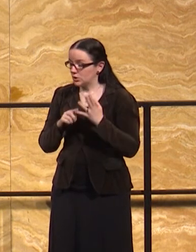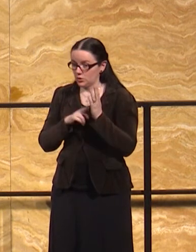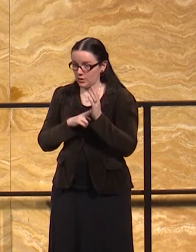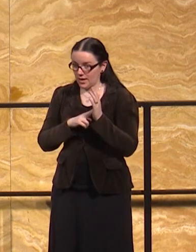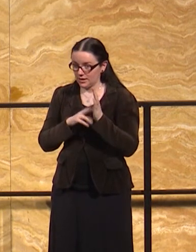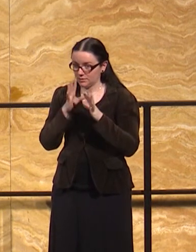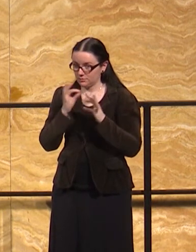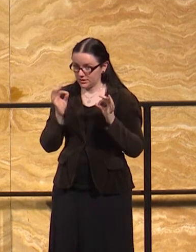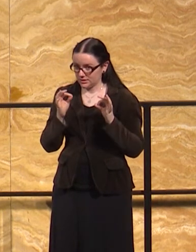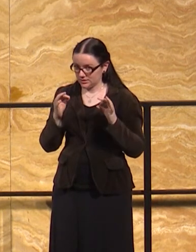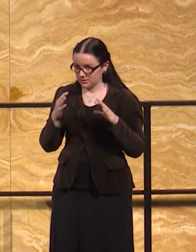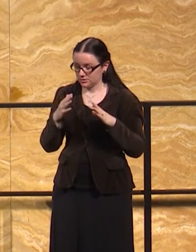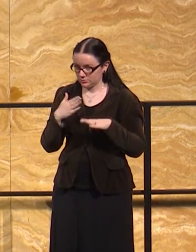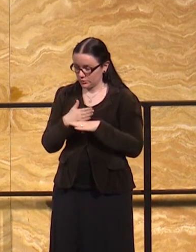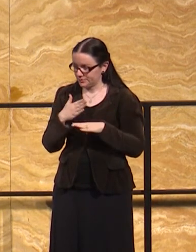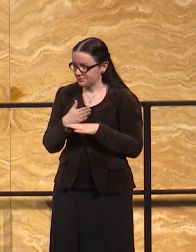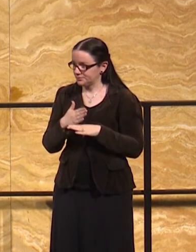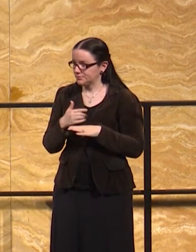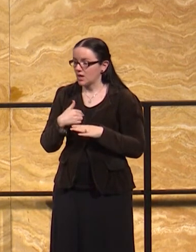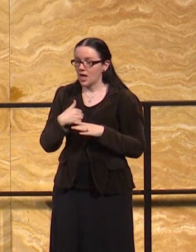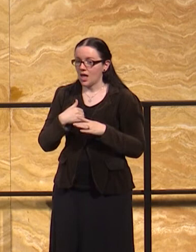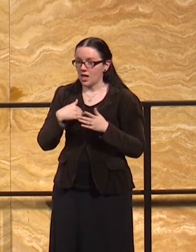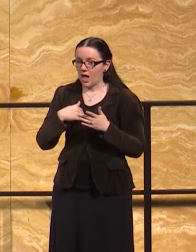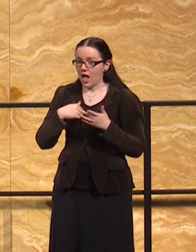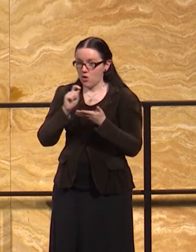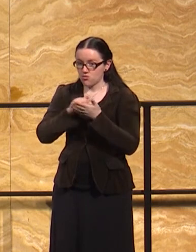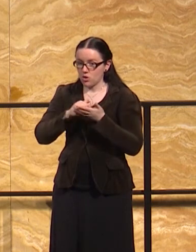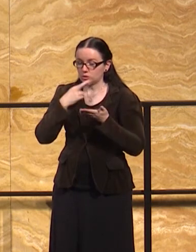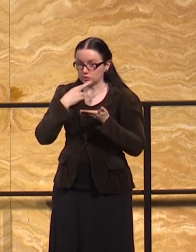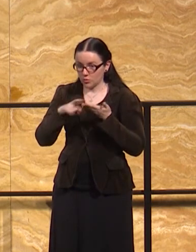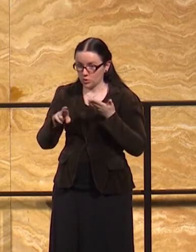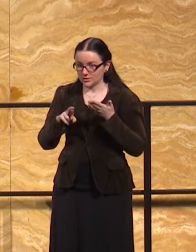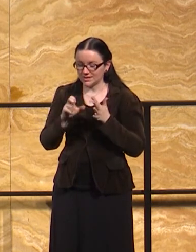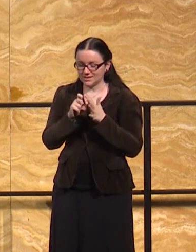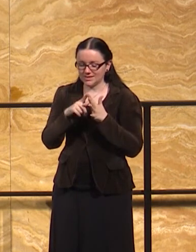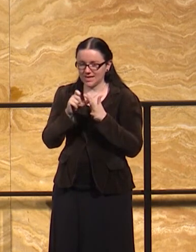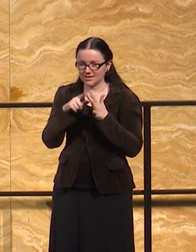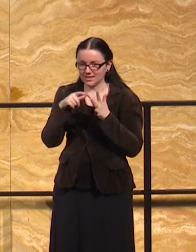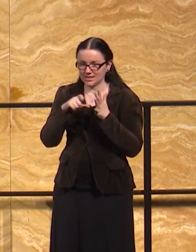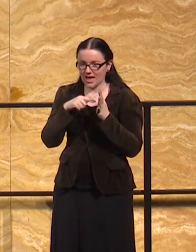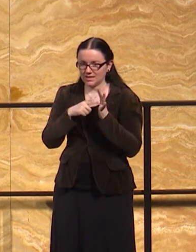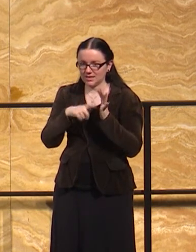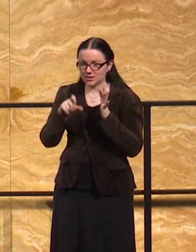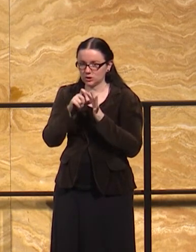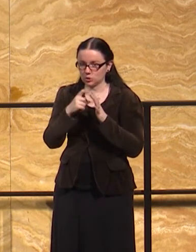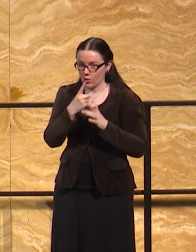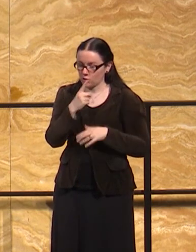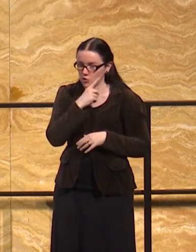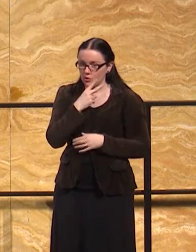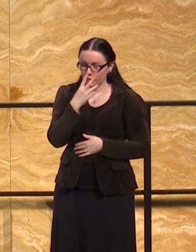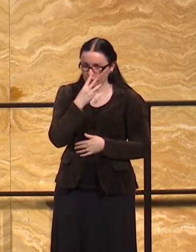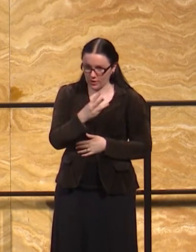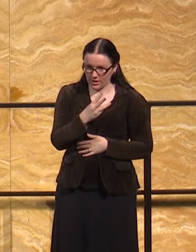I dedicated our report to a three-year-old girl. Her name is